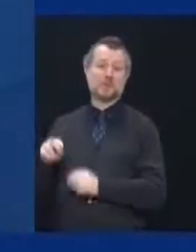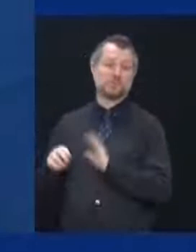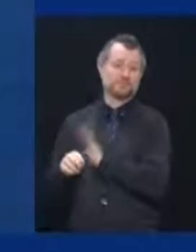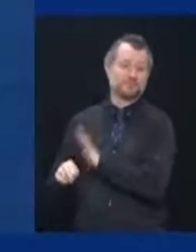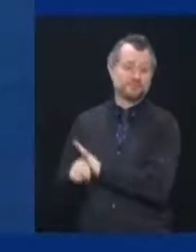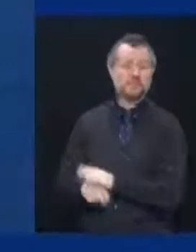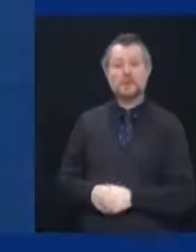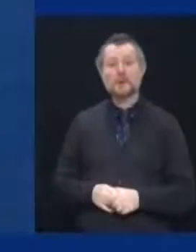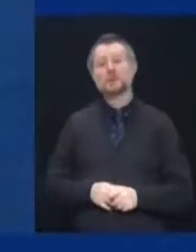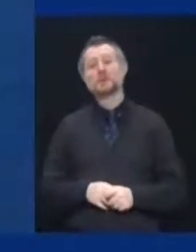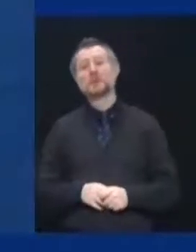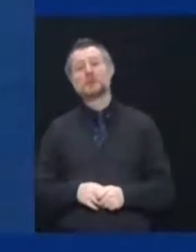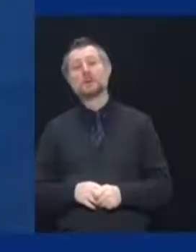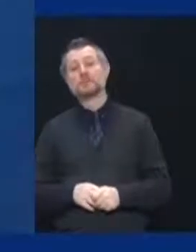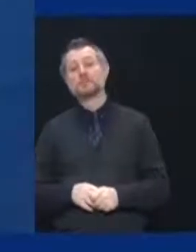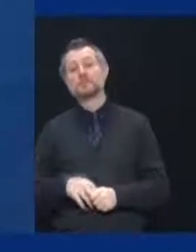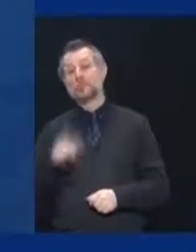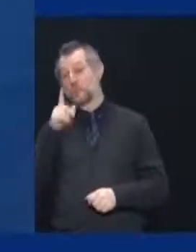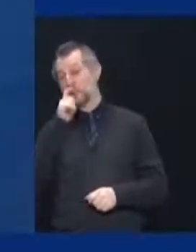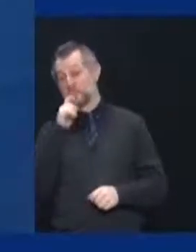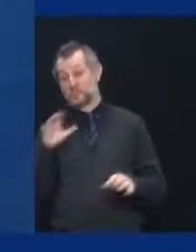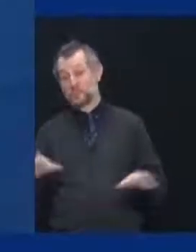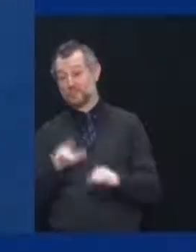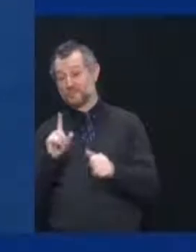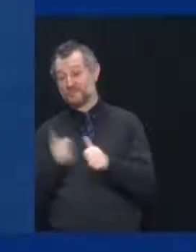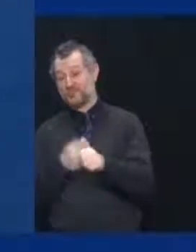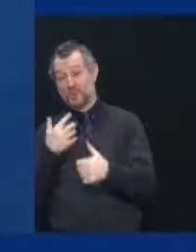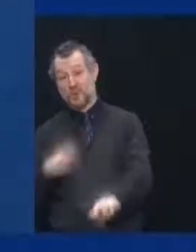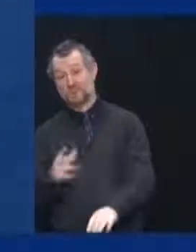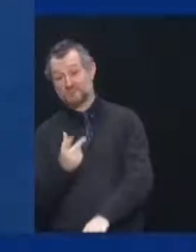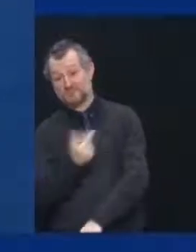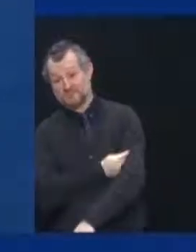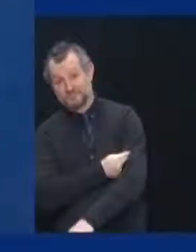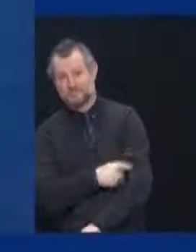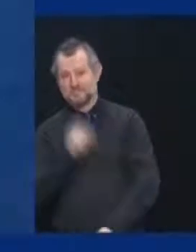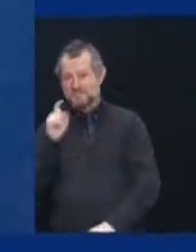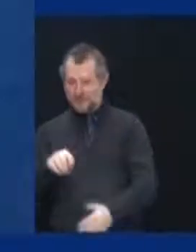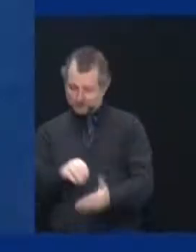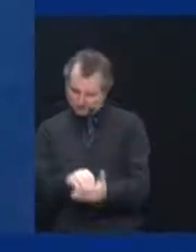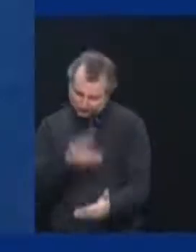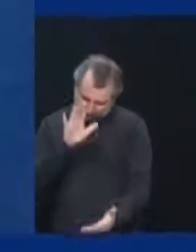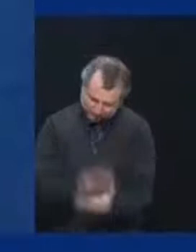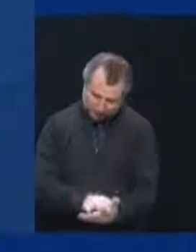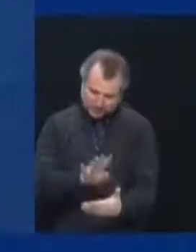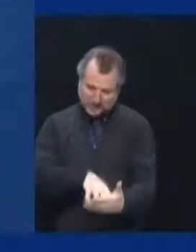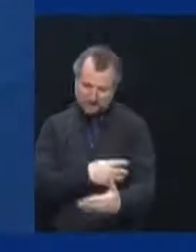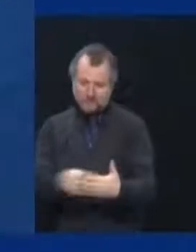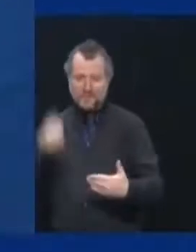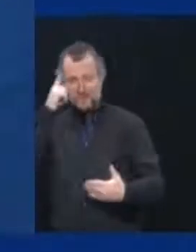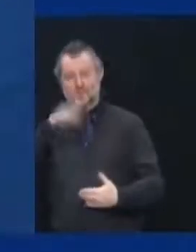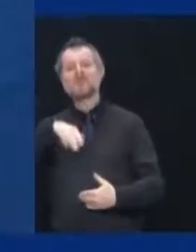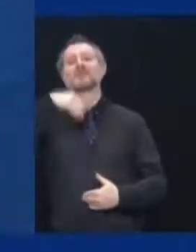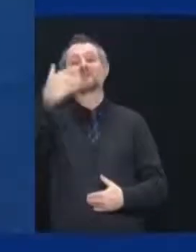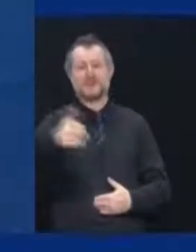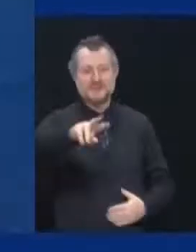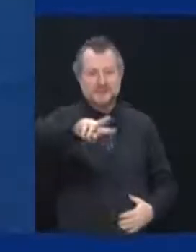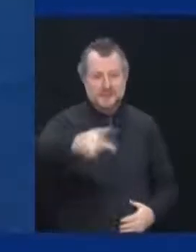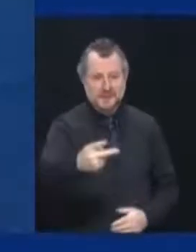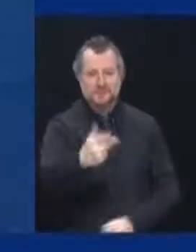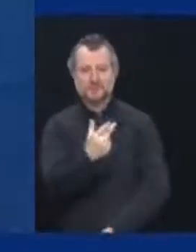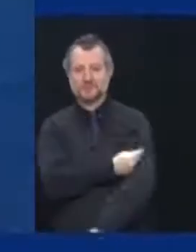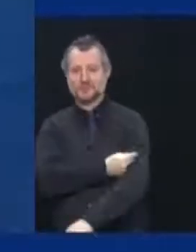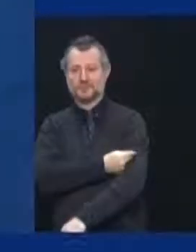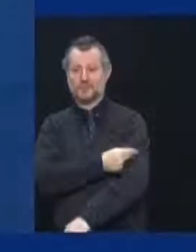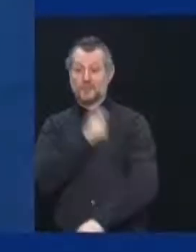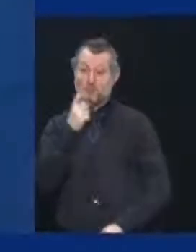Facilities doing the first dose must record and schedule the second dose. If John Smith goes to